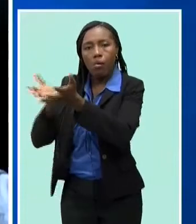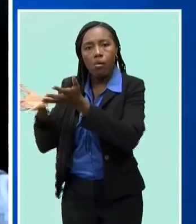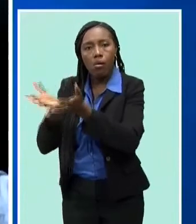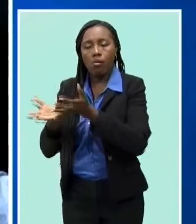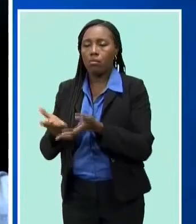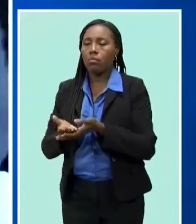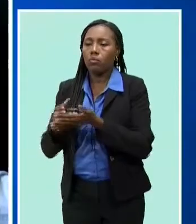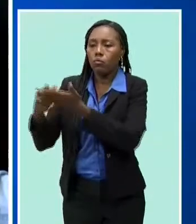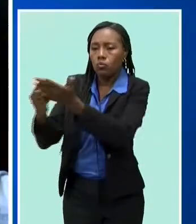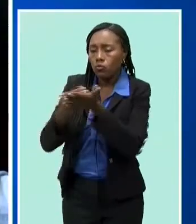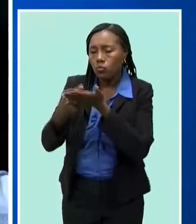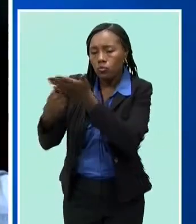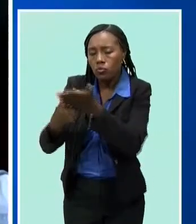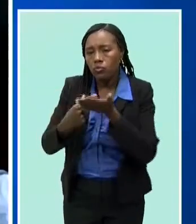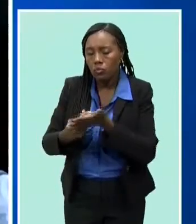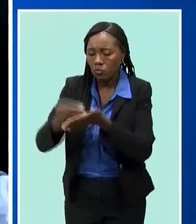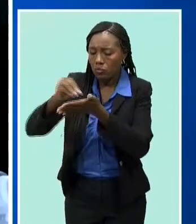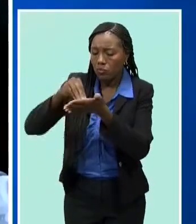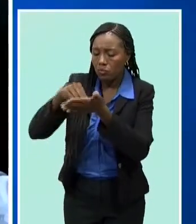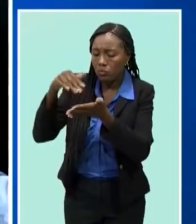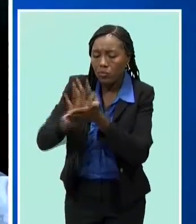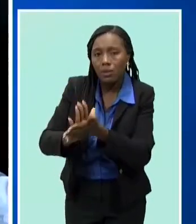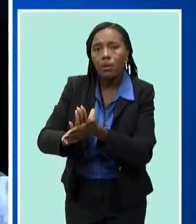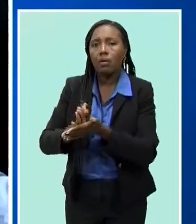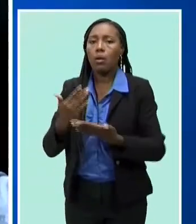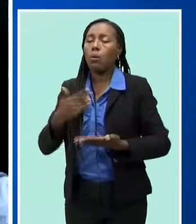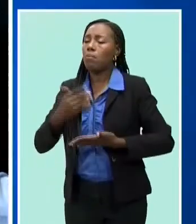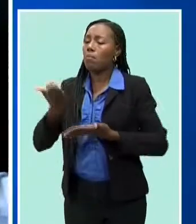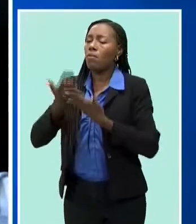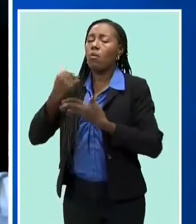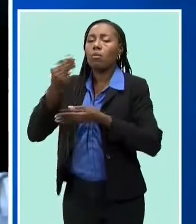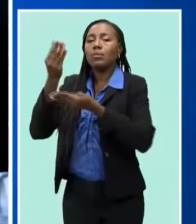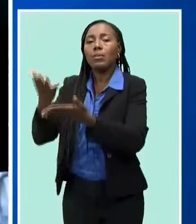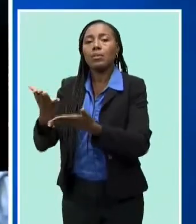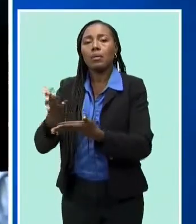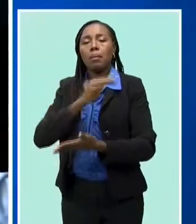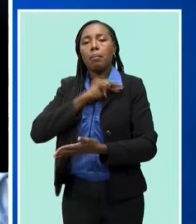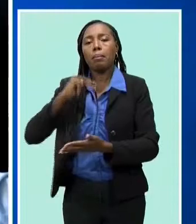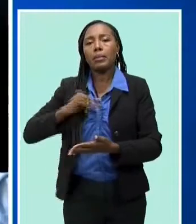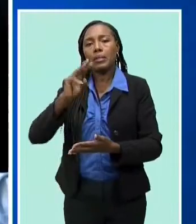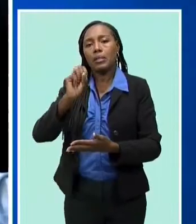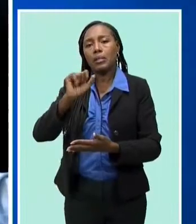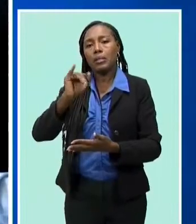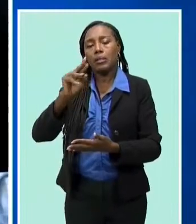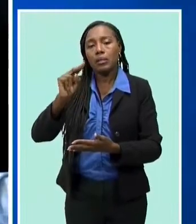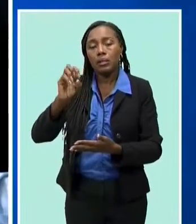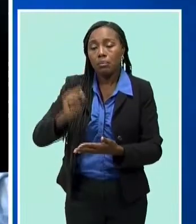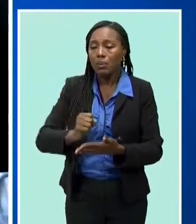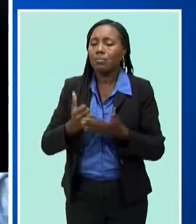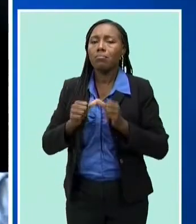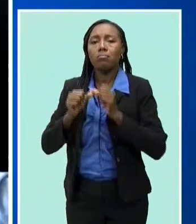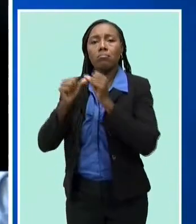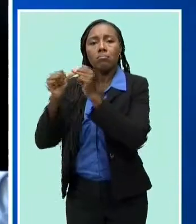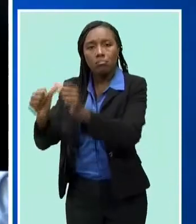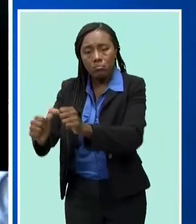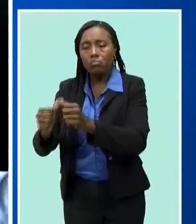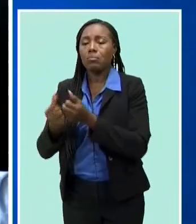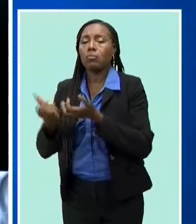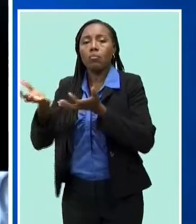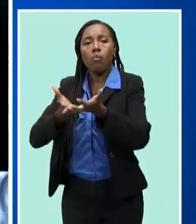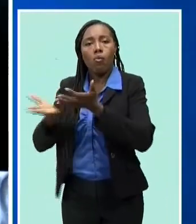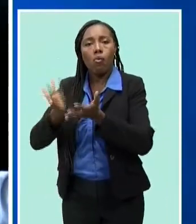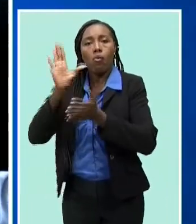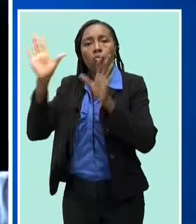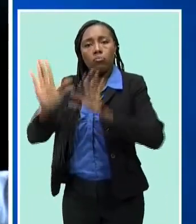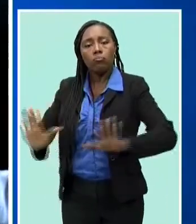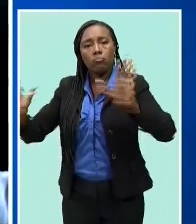the written requests that we made, and Minister Simmons would have completed the job for me on Sunday as